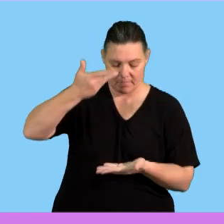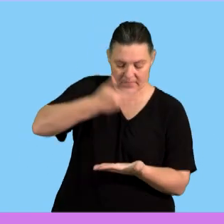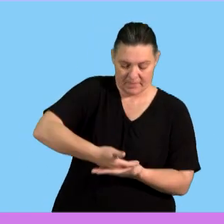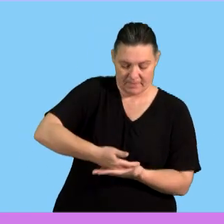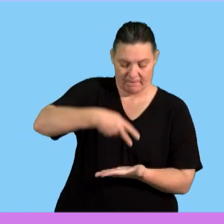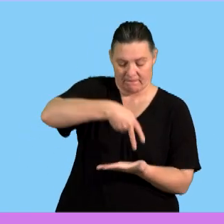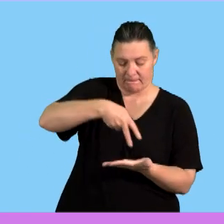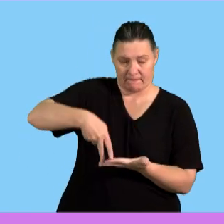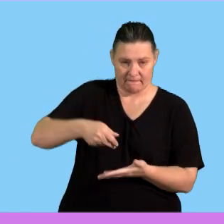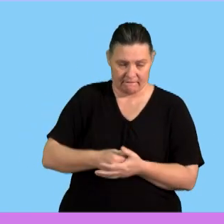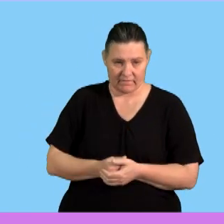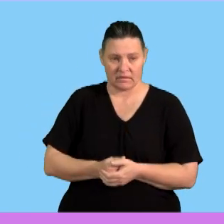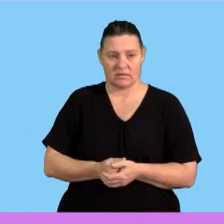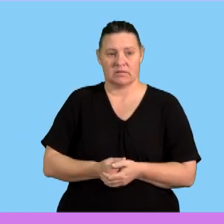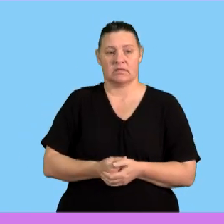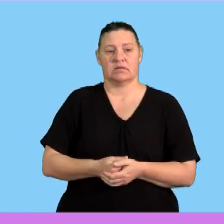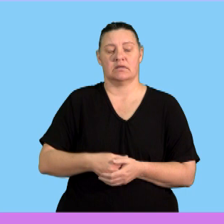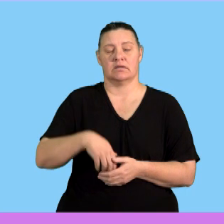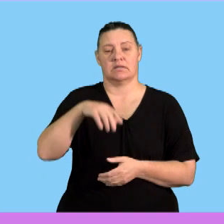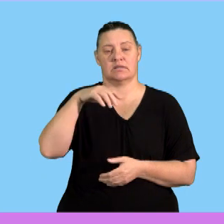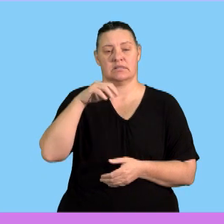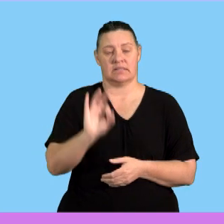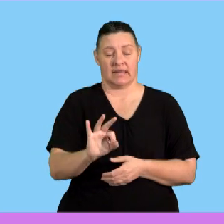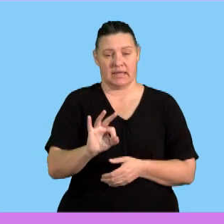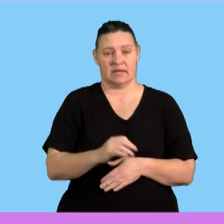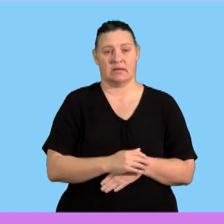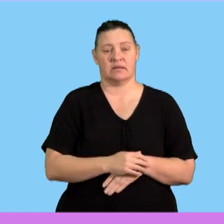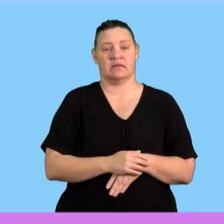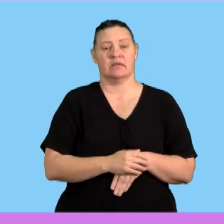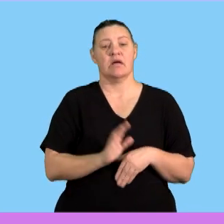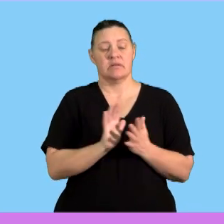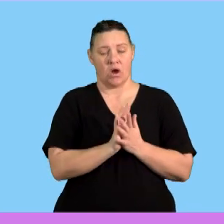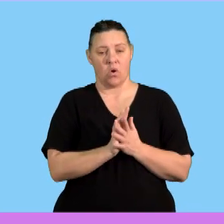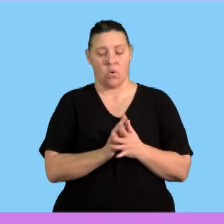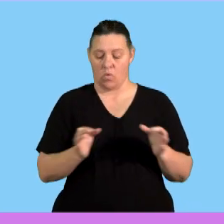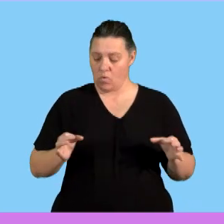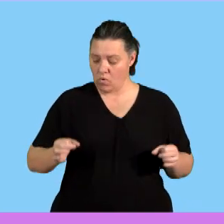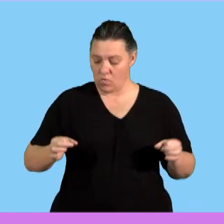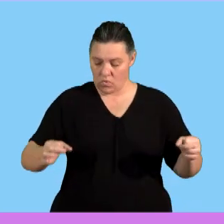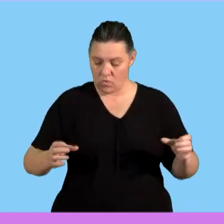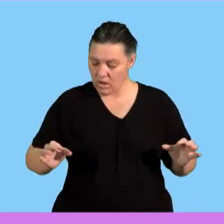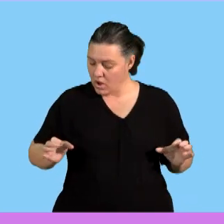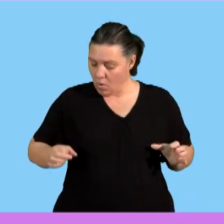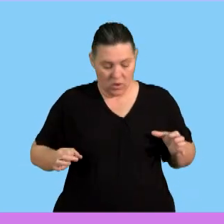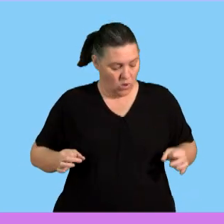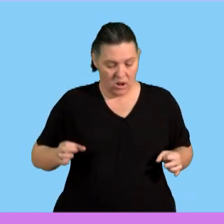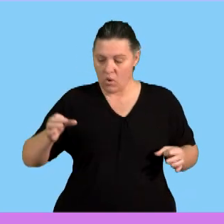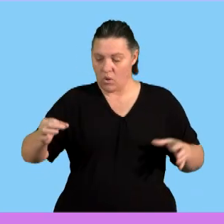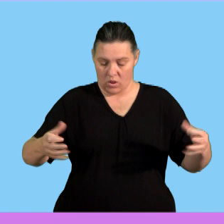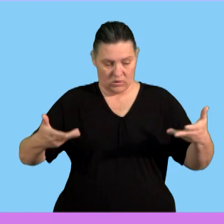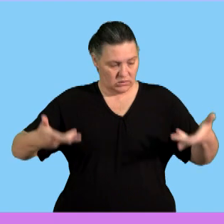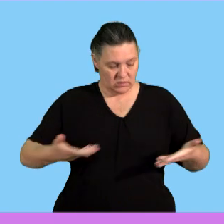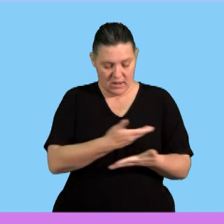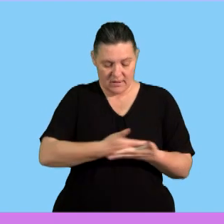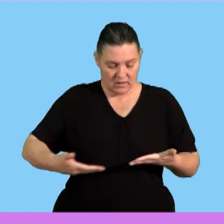or the hood countertop, which is seen in our diagram. Step number 3, we are here now, right? We